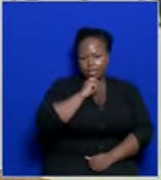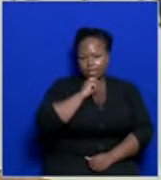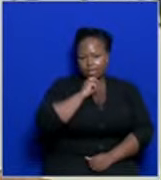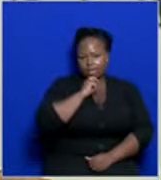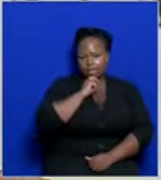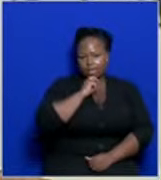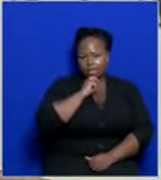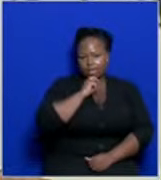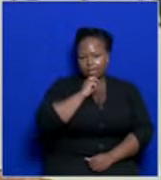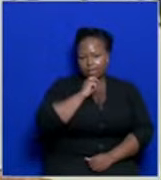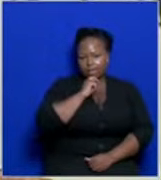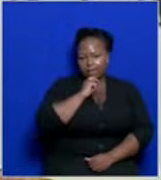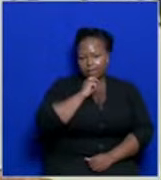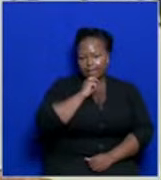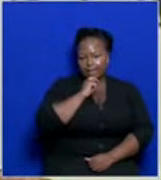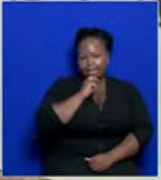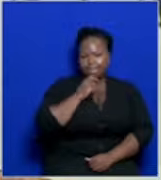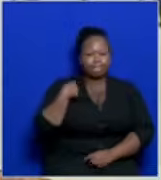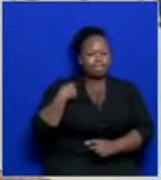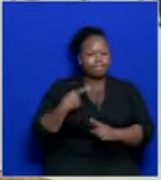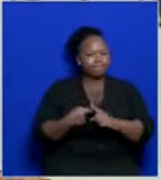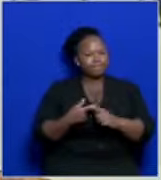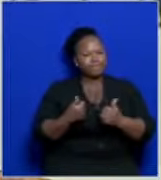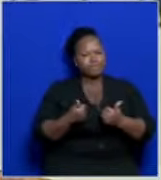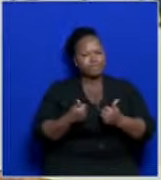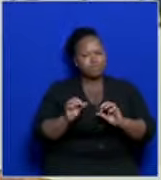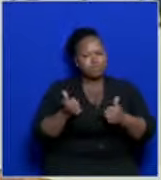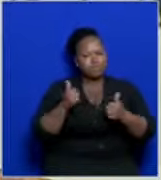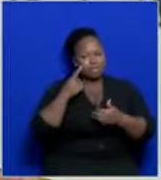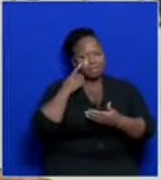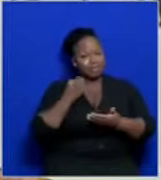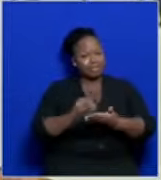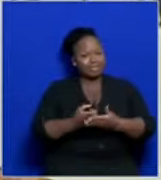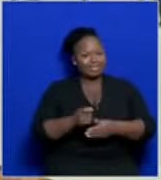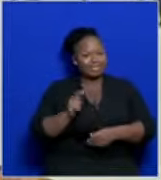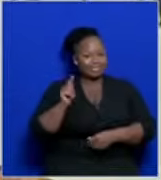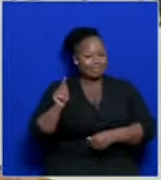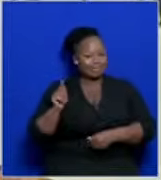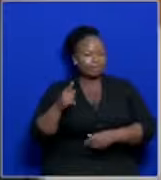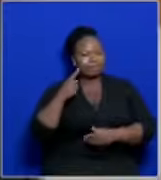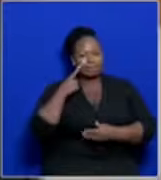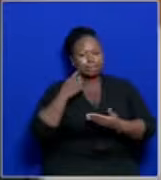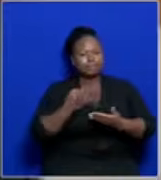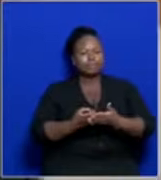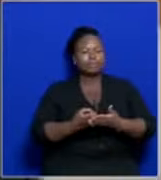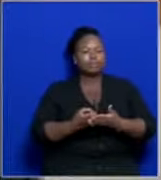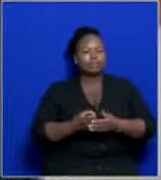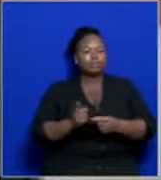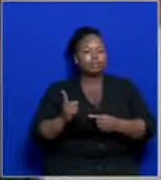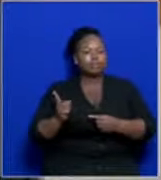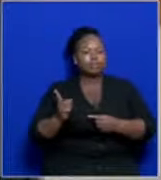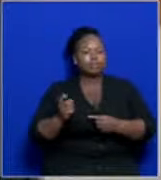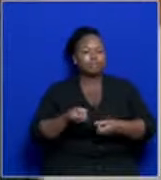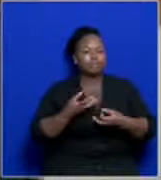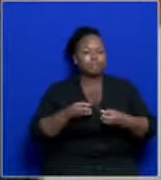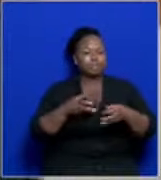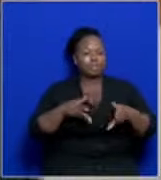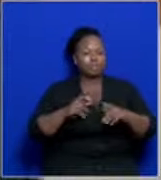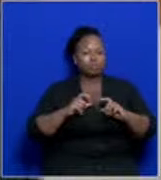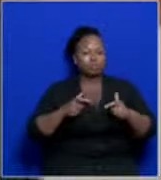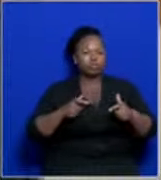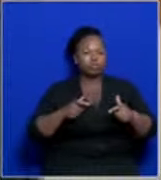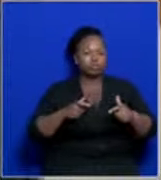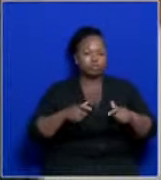So far so good, brilliant testimony. It was the testimony that he testified here in the commission, not knowing that